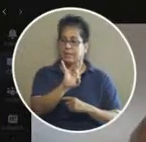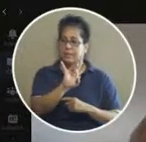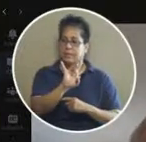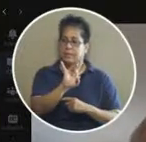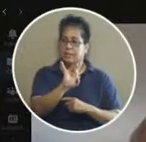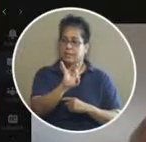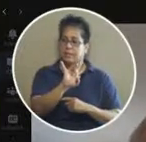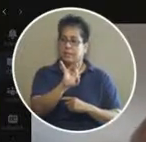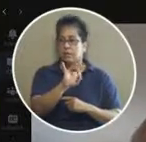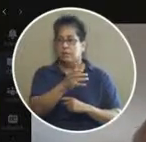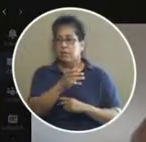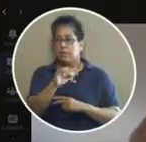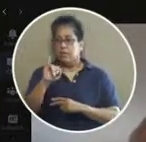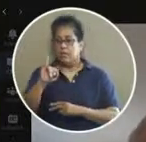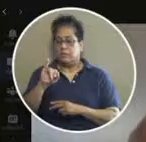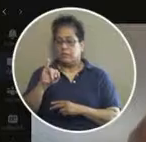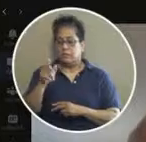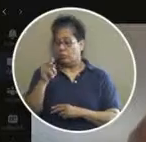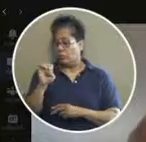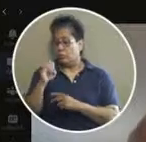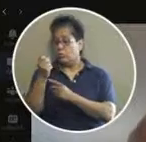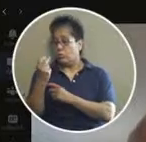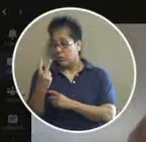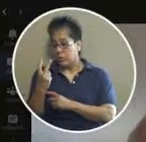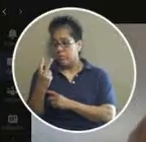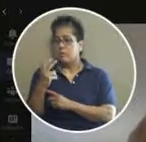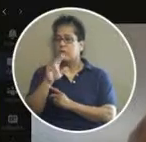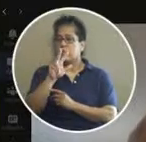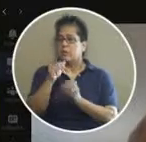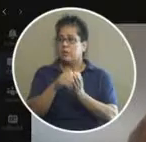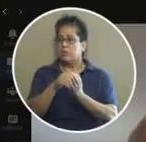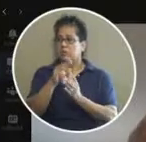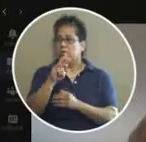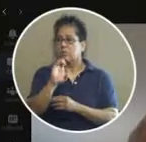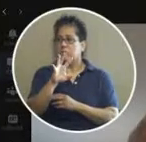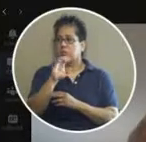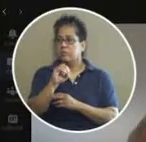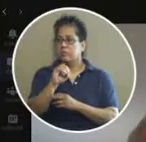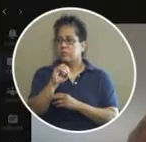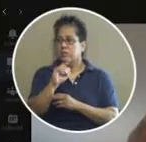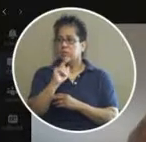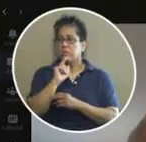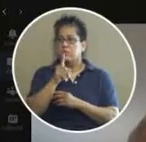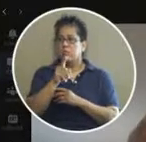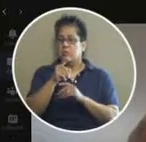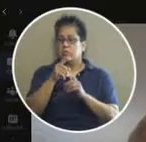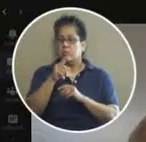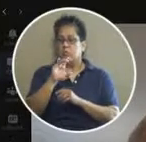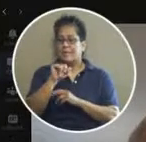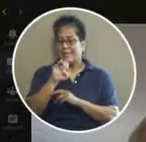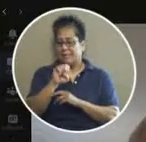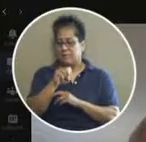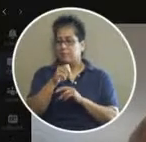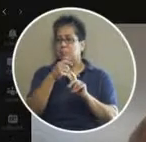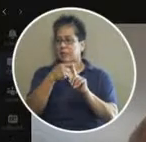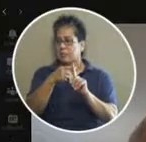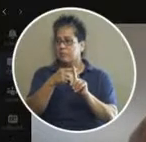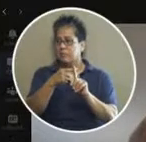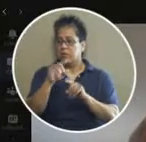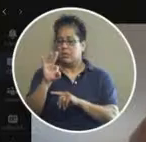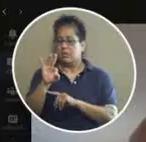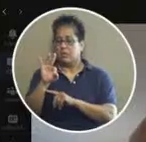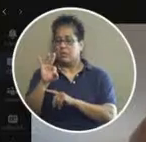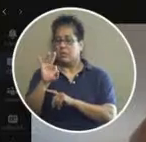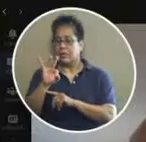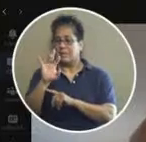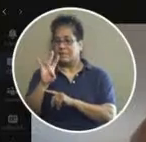8th. As of June 12th, we had 3,650 confirmed COVID-19 cases and